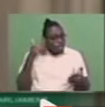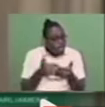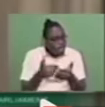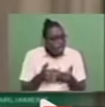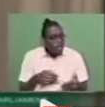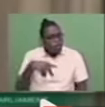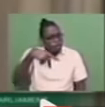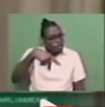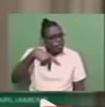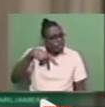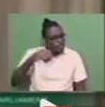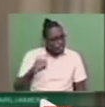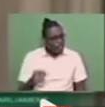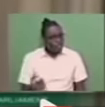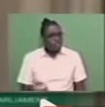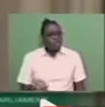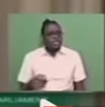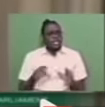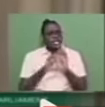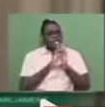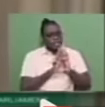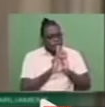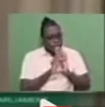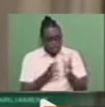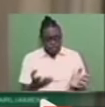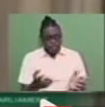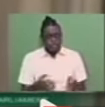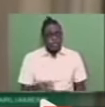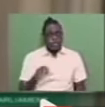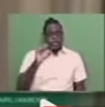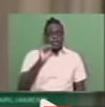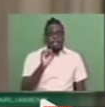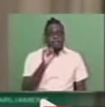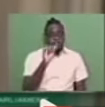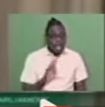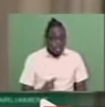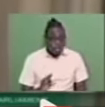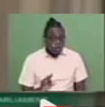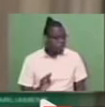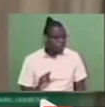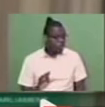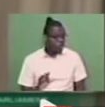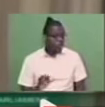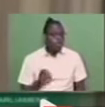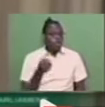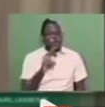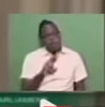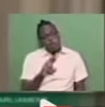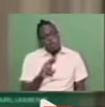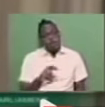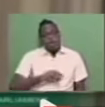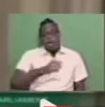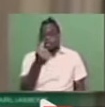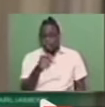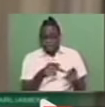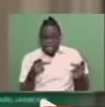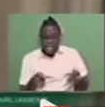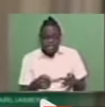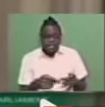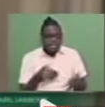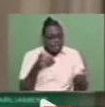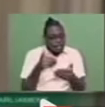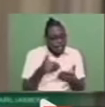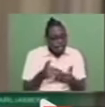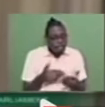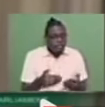Fernando may want to refill in San Fernando because you may get a cheaper price because of this trucking matter that I've spoken. Eventually,